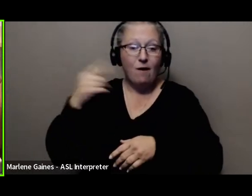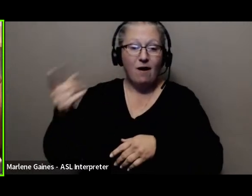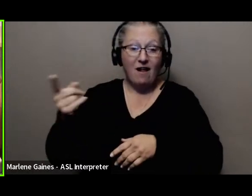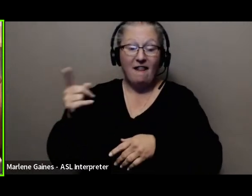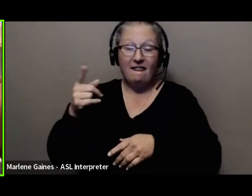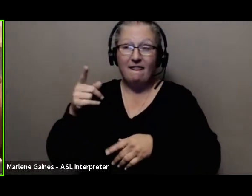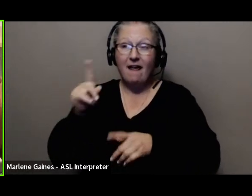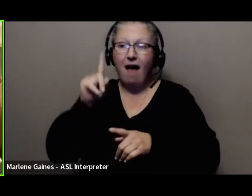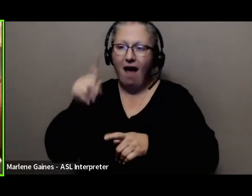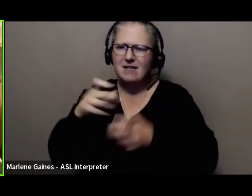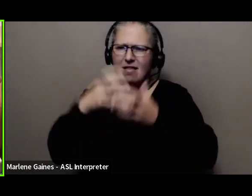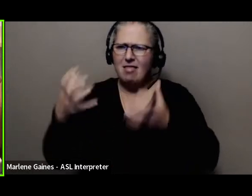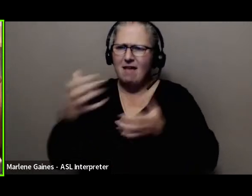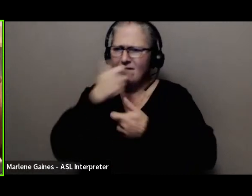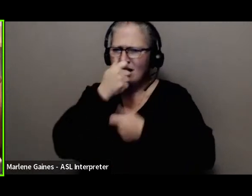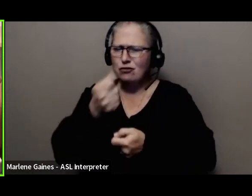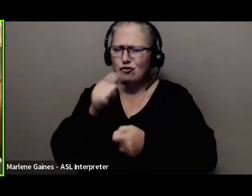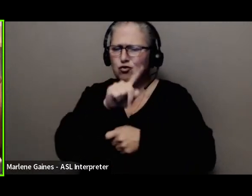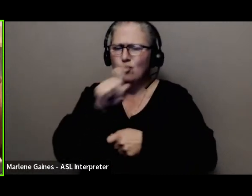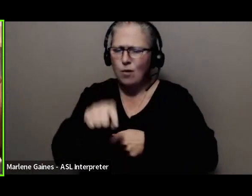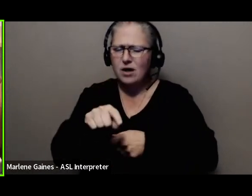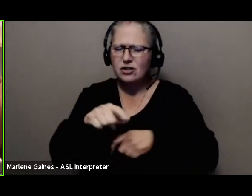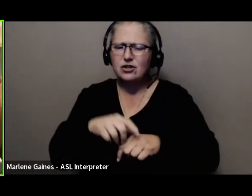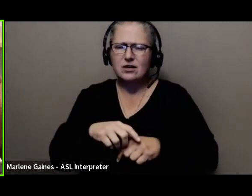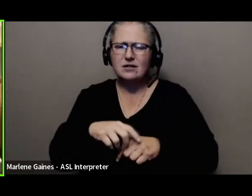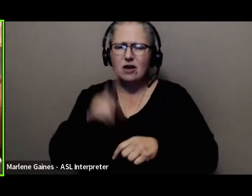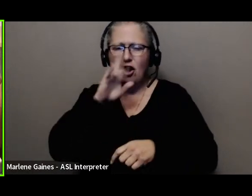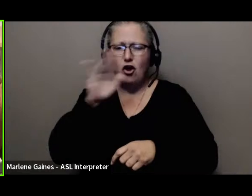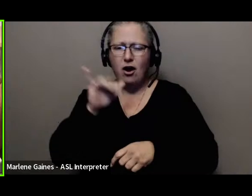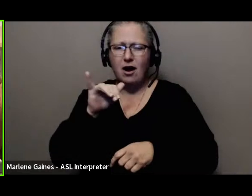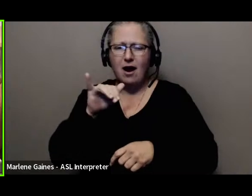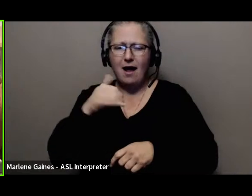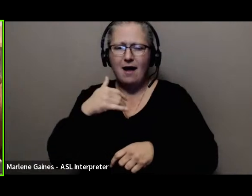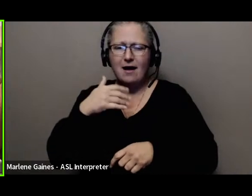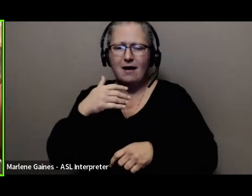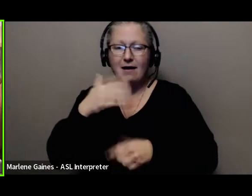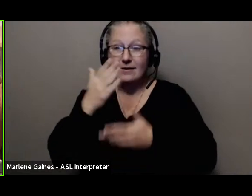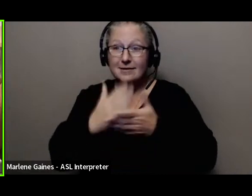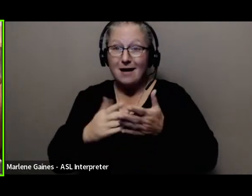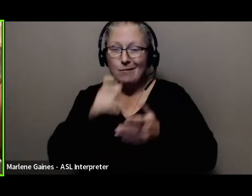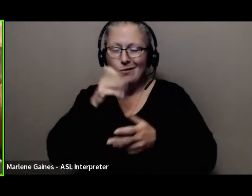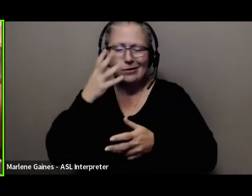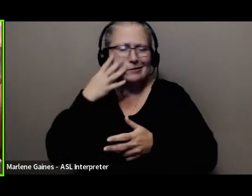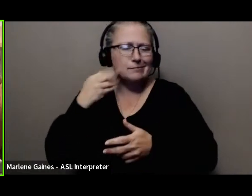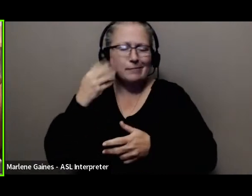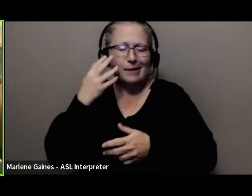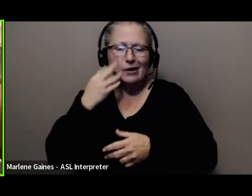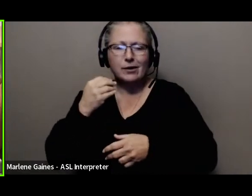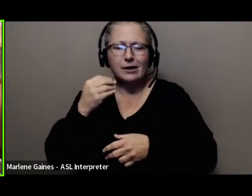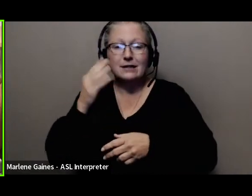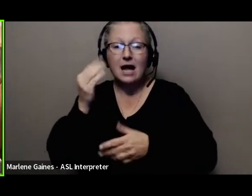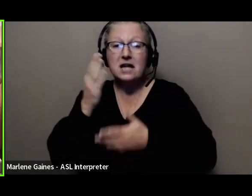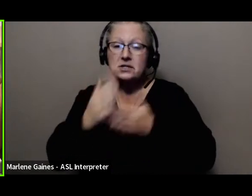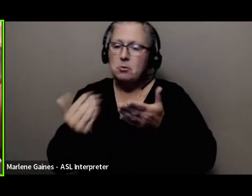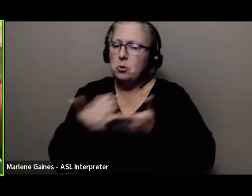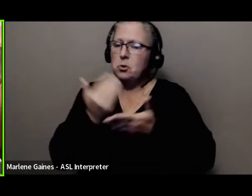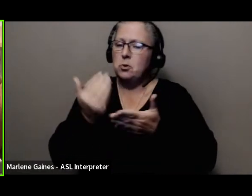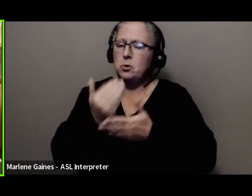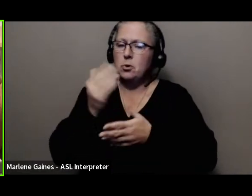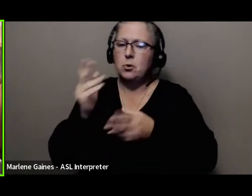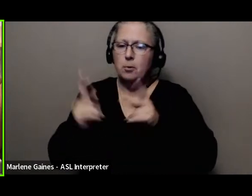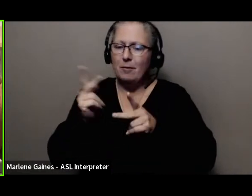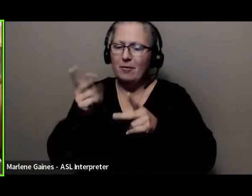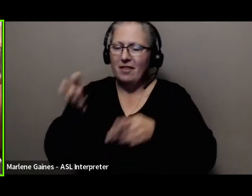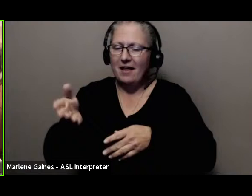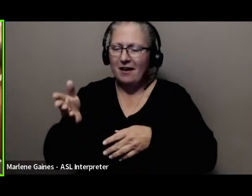lot of interesting questions. And it looked like there were some experienced people on the team and some relatively some